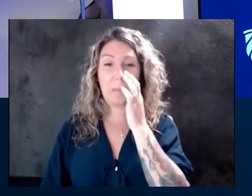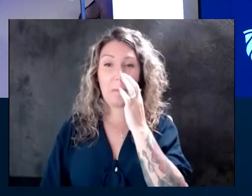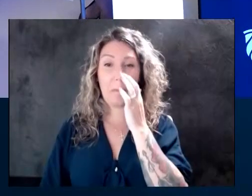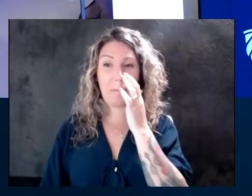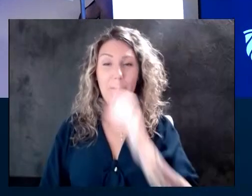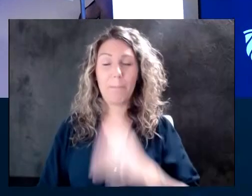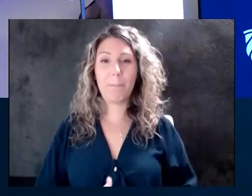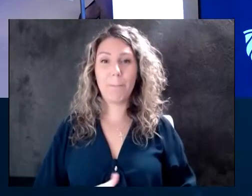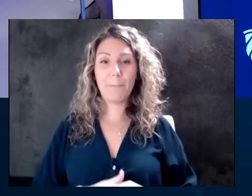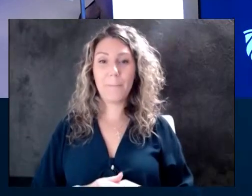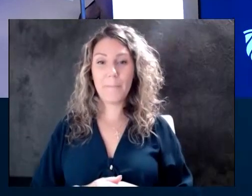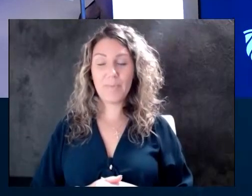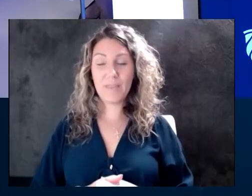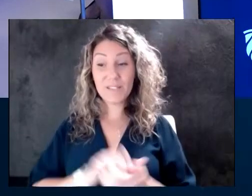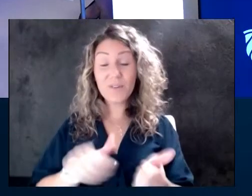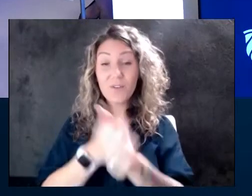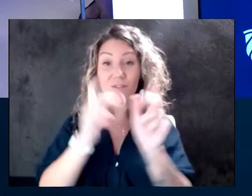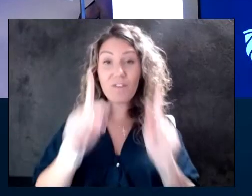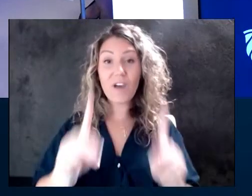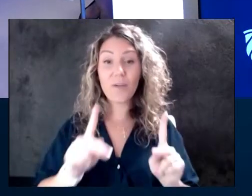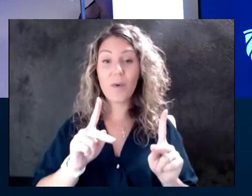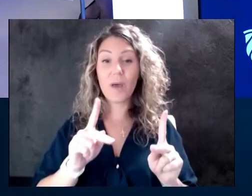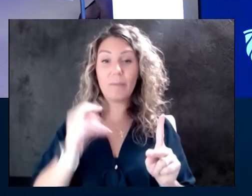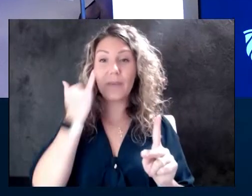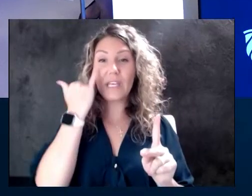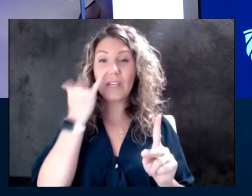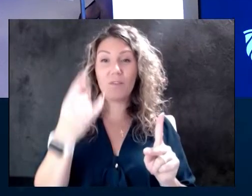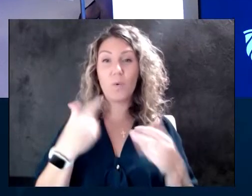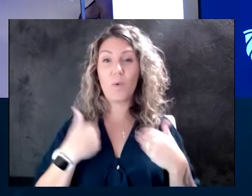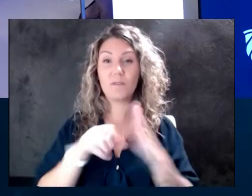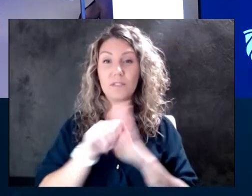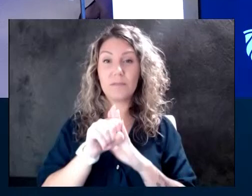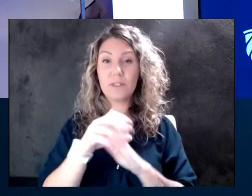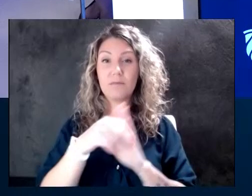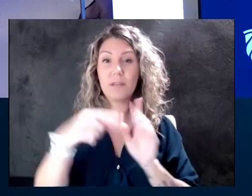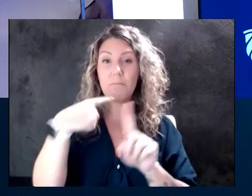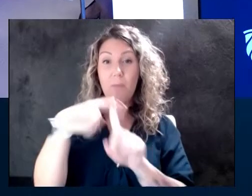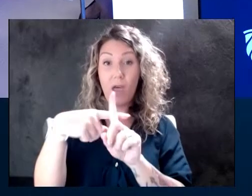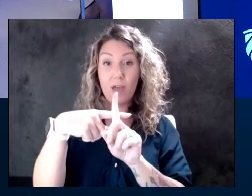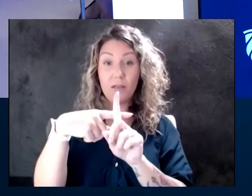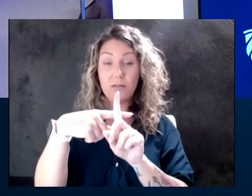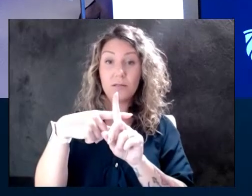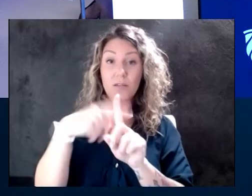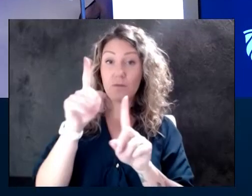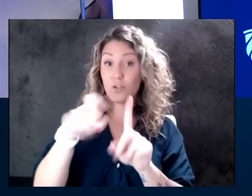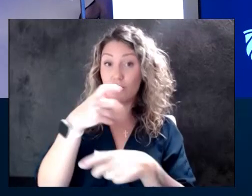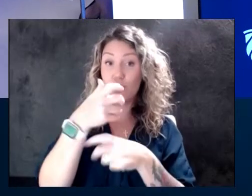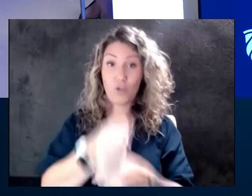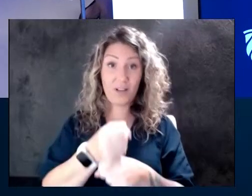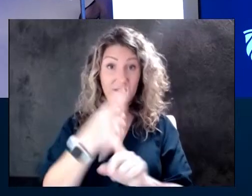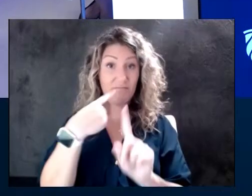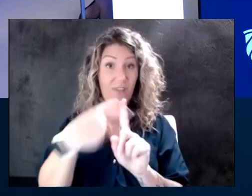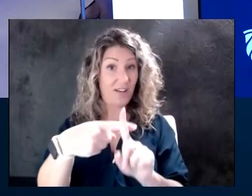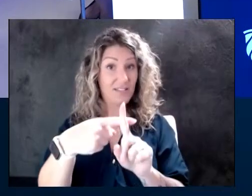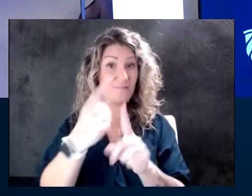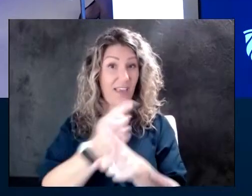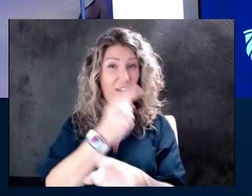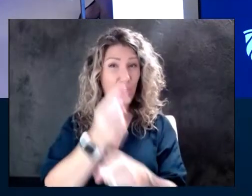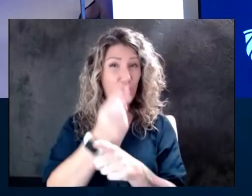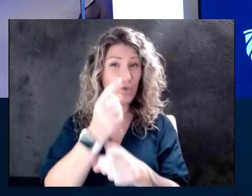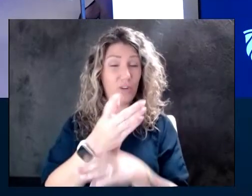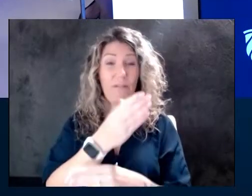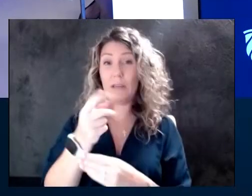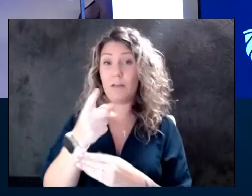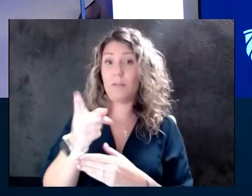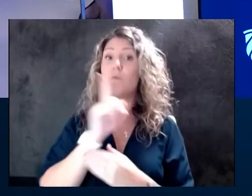But and just a quick follow-up, if you're symptomatic and positive, should you be able to trust that that's an accurate positive and you actually do